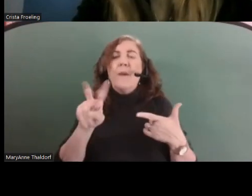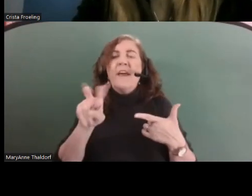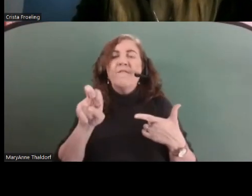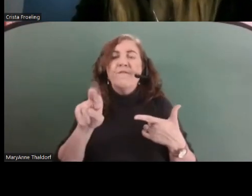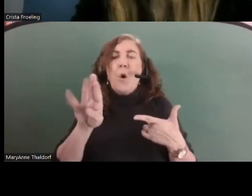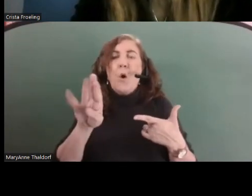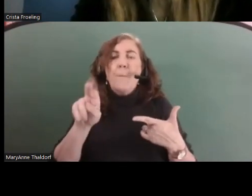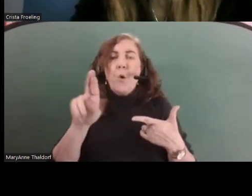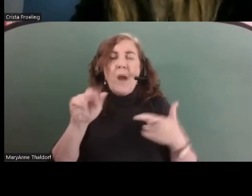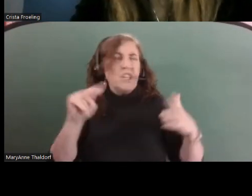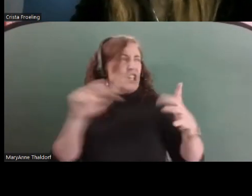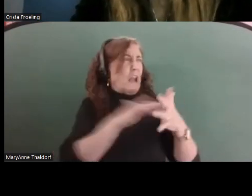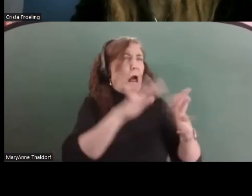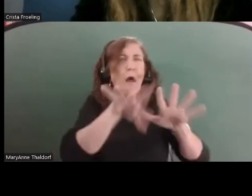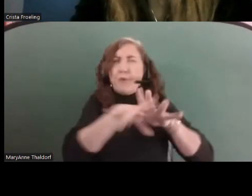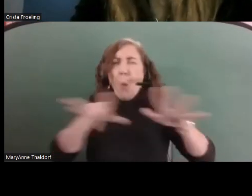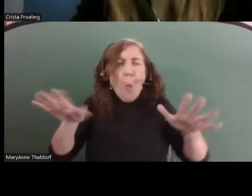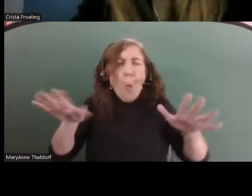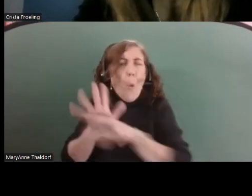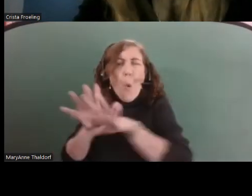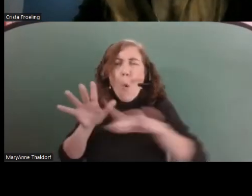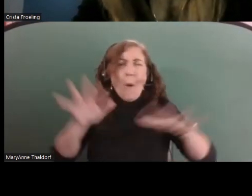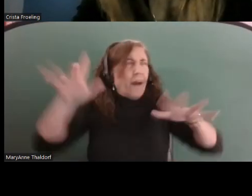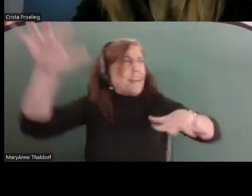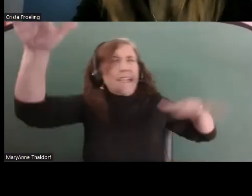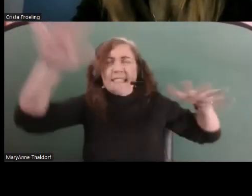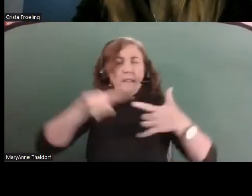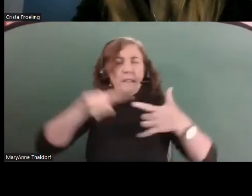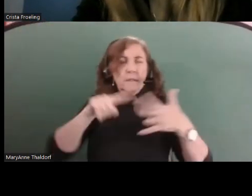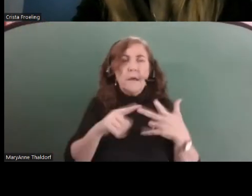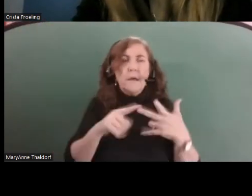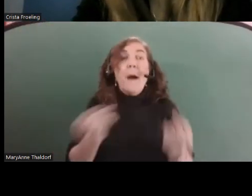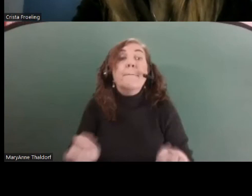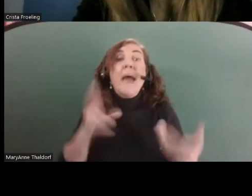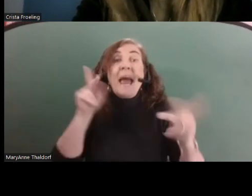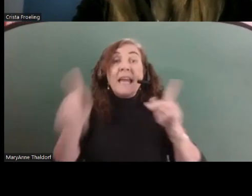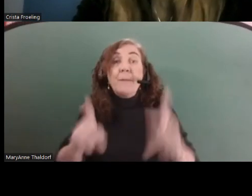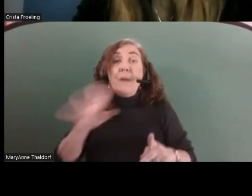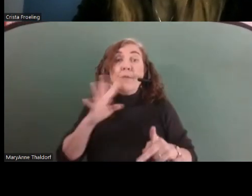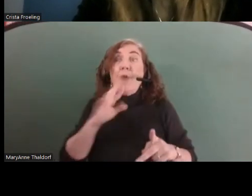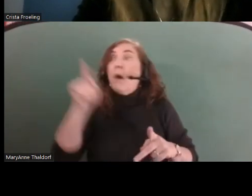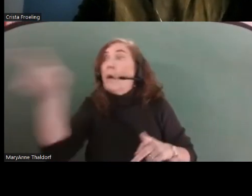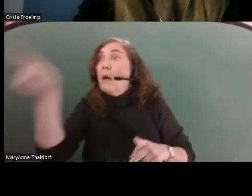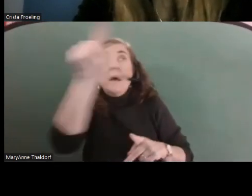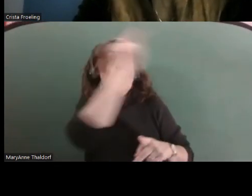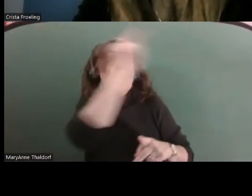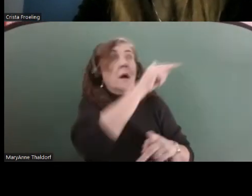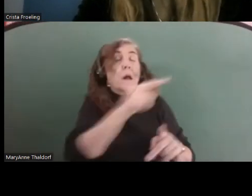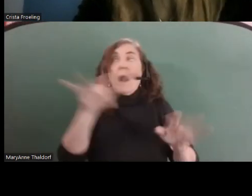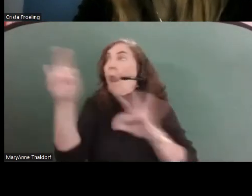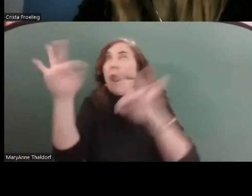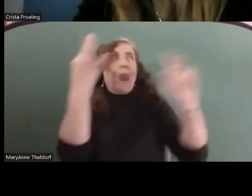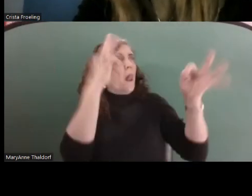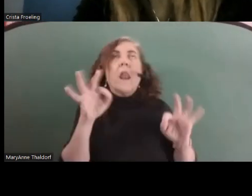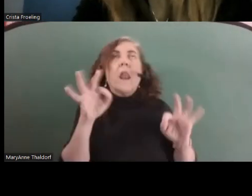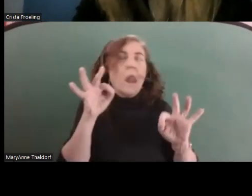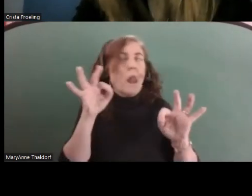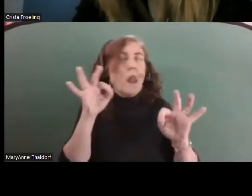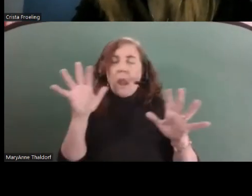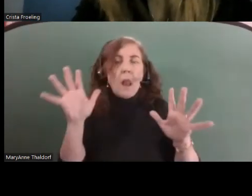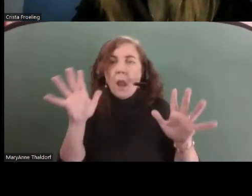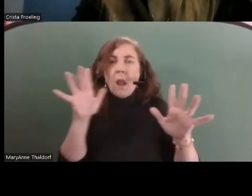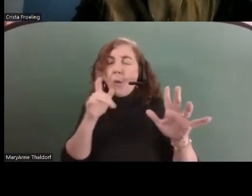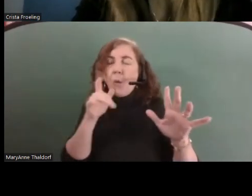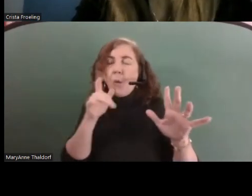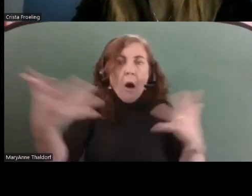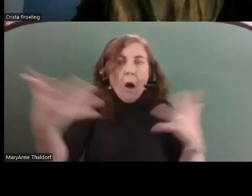noise. They have to listen to multiple talkers throughout the day. And all the while multitasking by